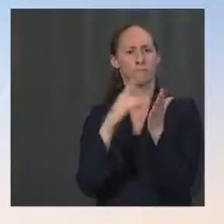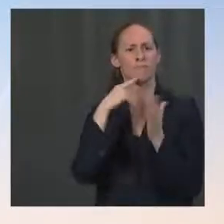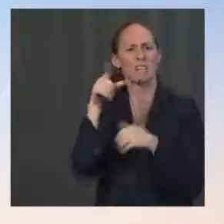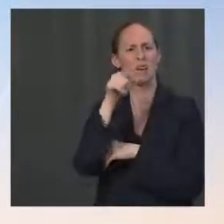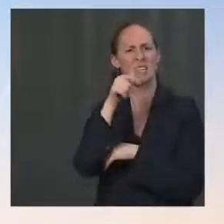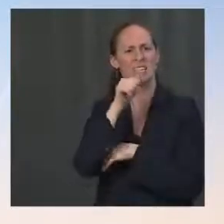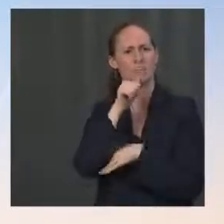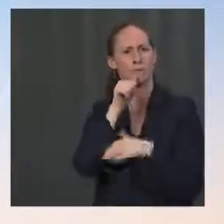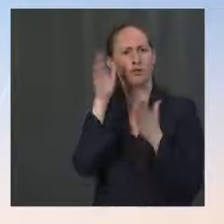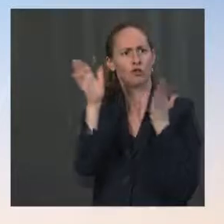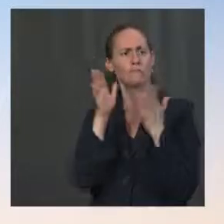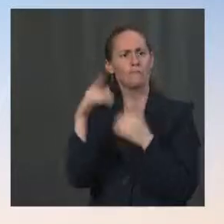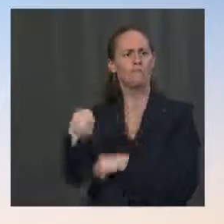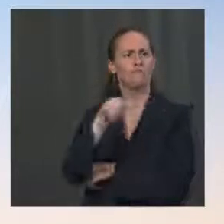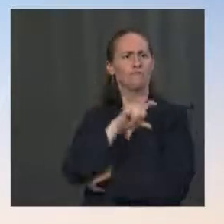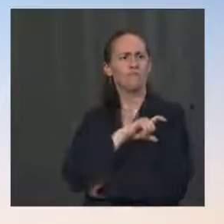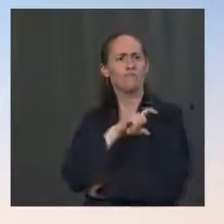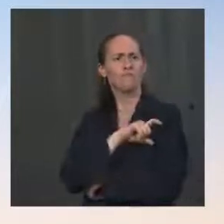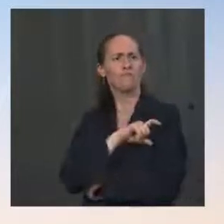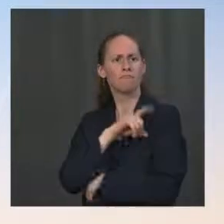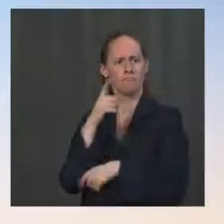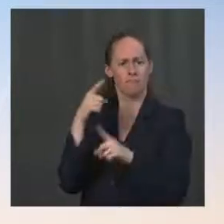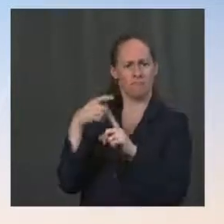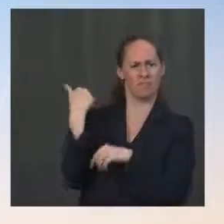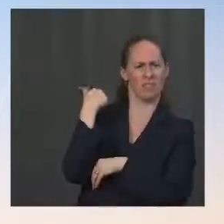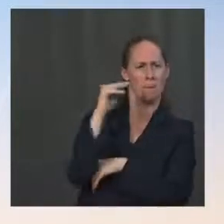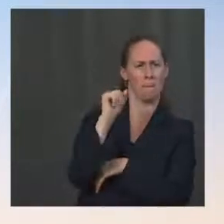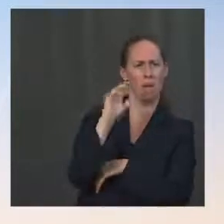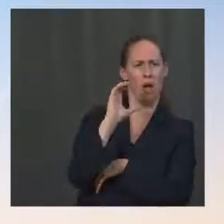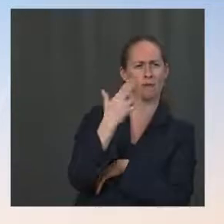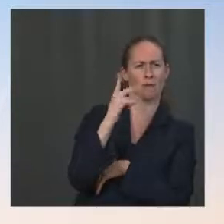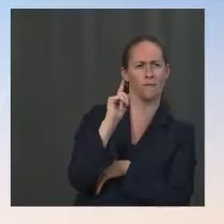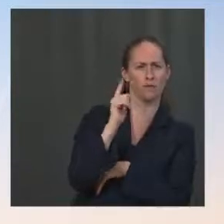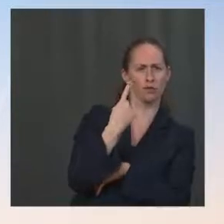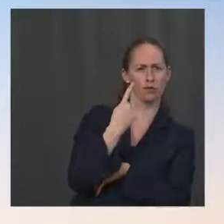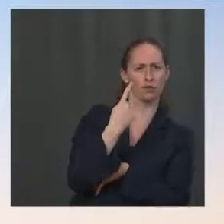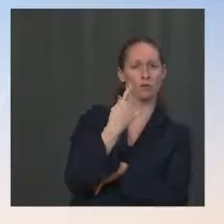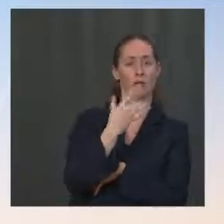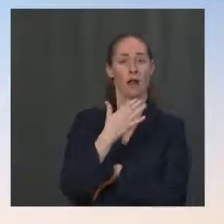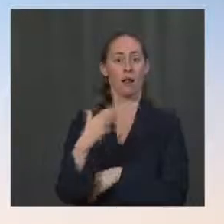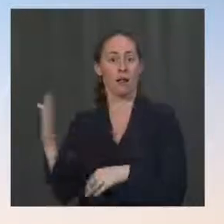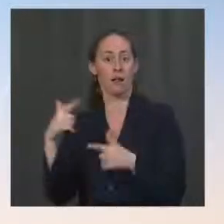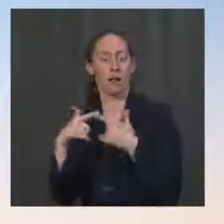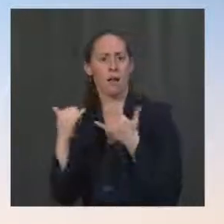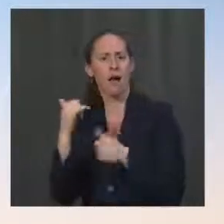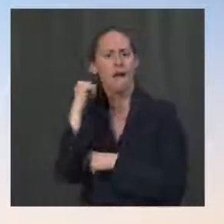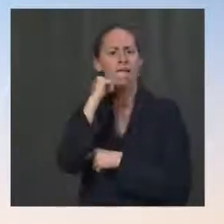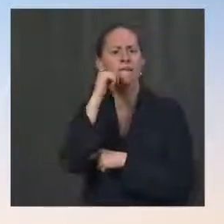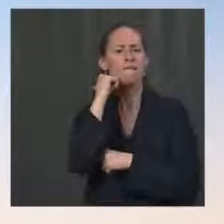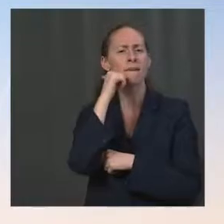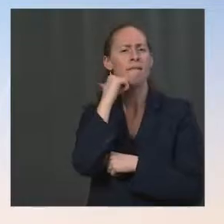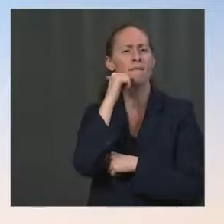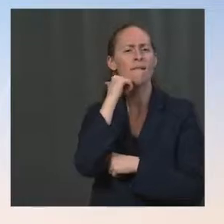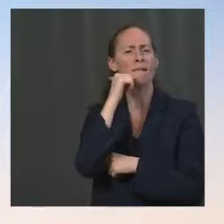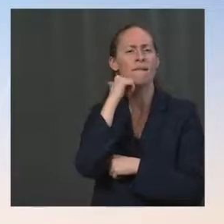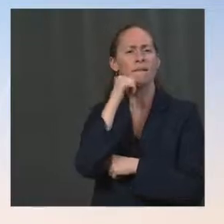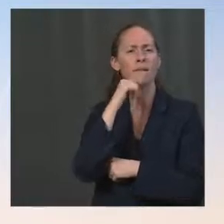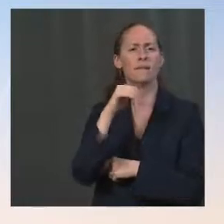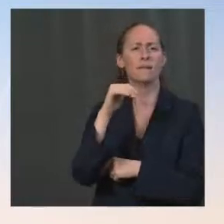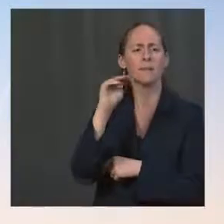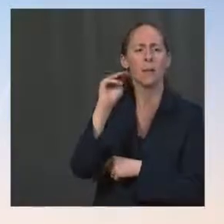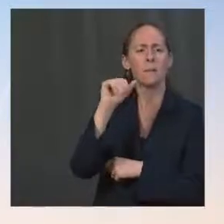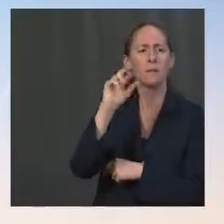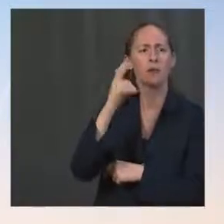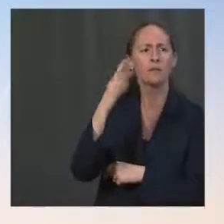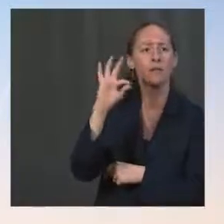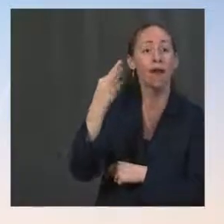days from March 1st to March 8th, and that a White House visitor was as well. At a March 9th briefing, you only described